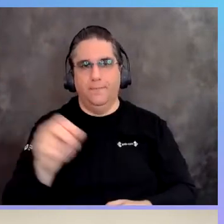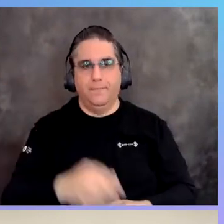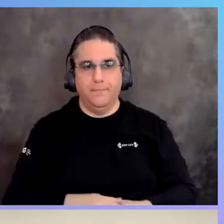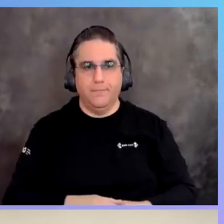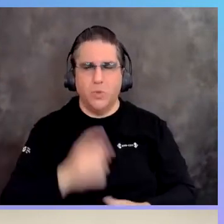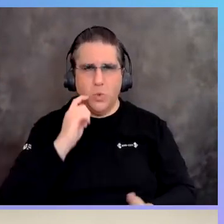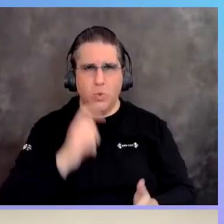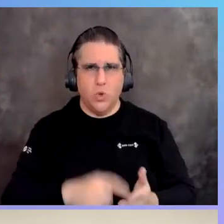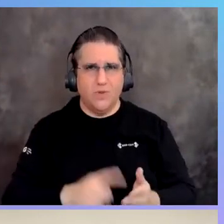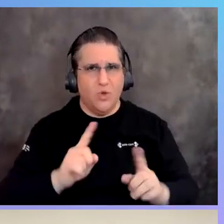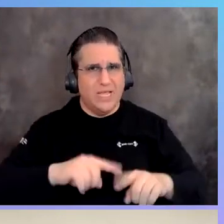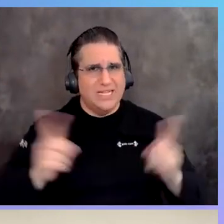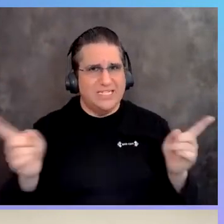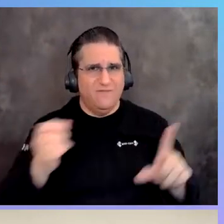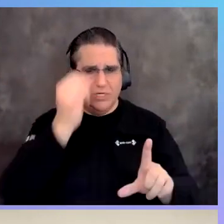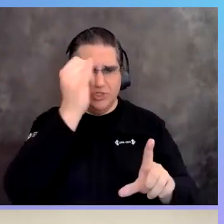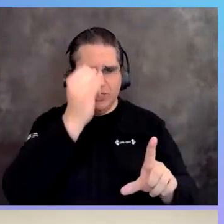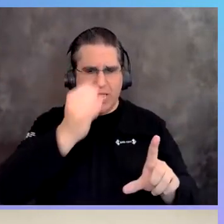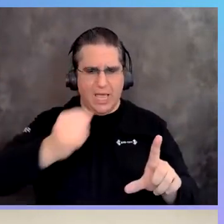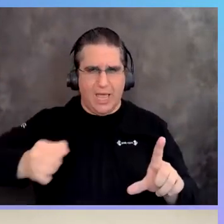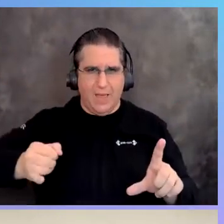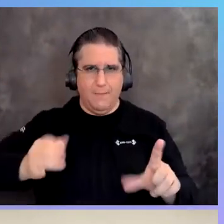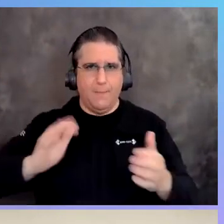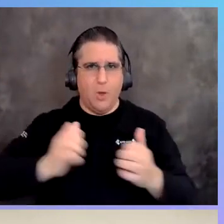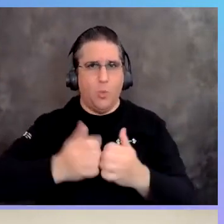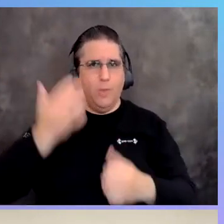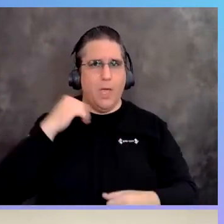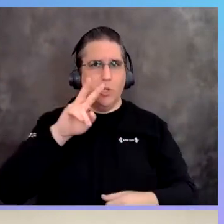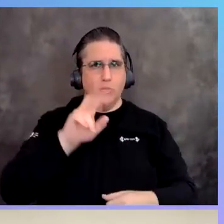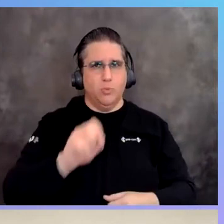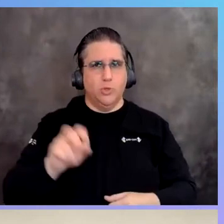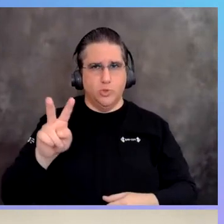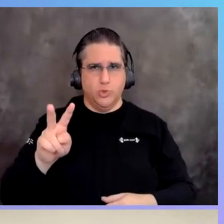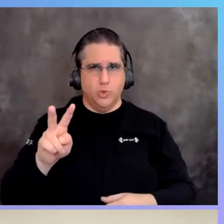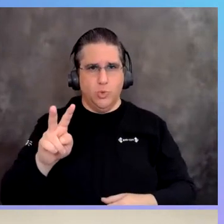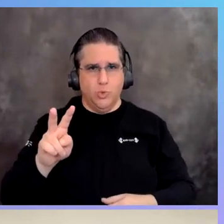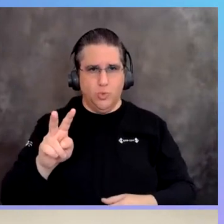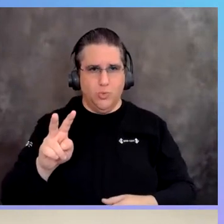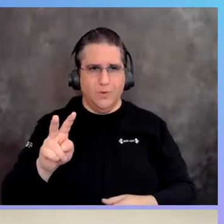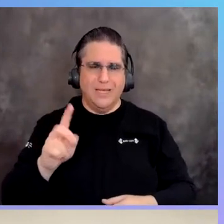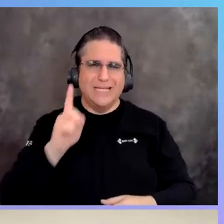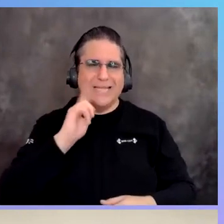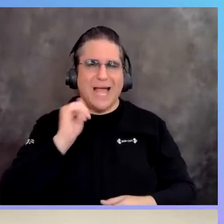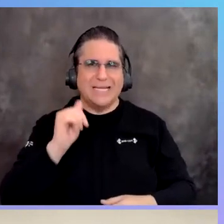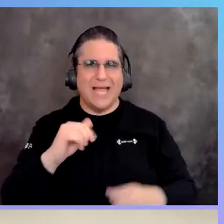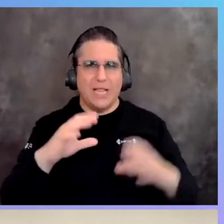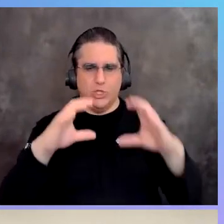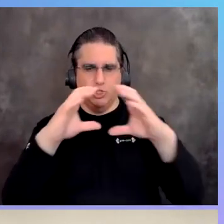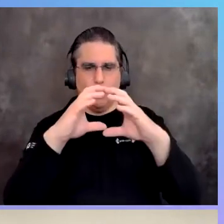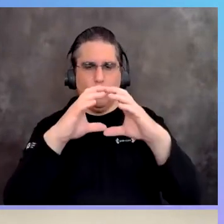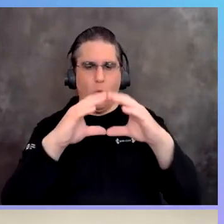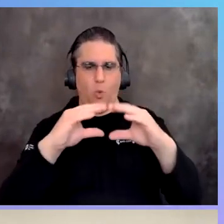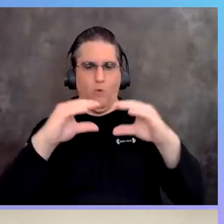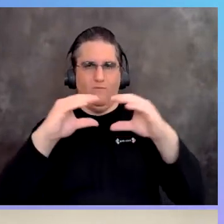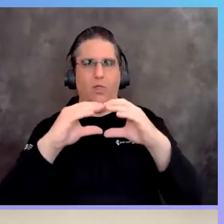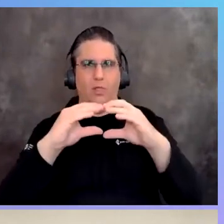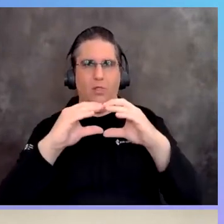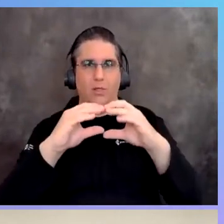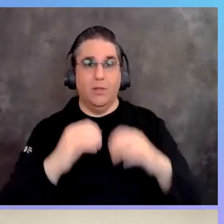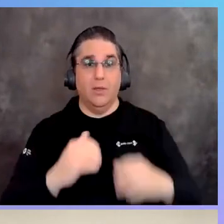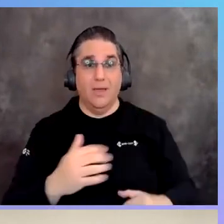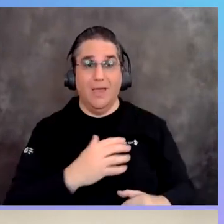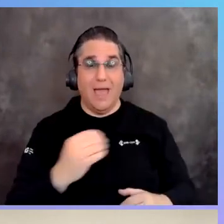pretty different than the 2.2 lines. It's a little bit more oval than circular. There's more leeway the lighter the background.